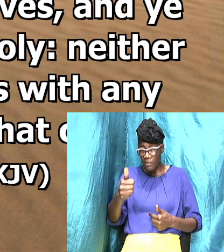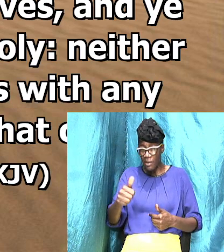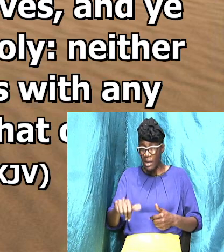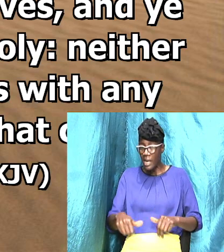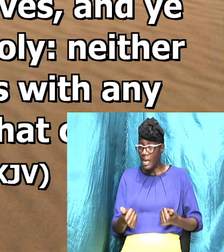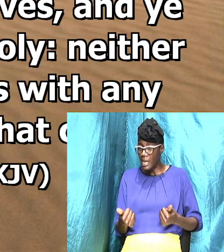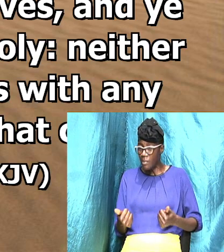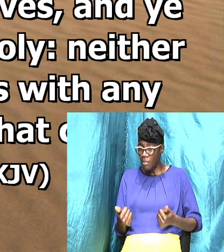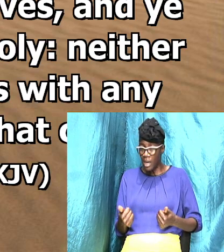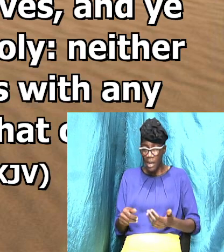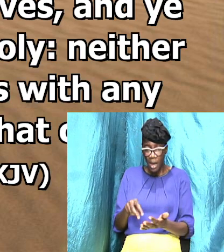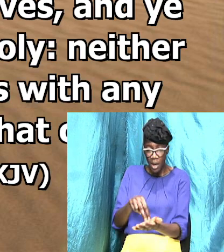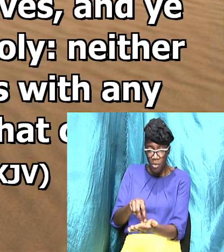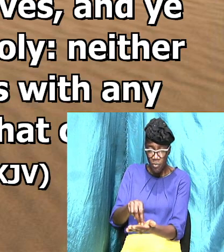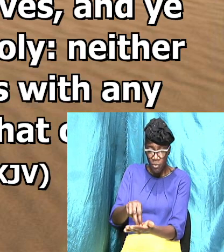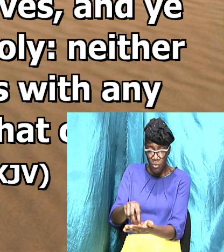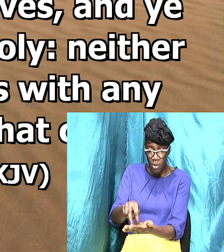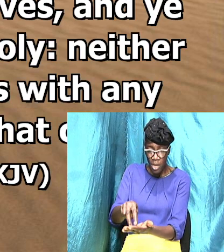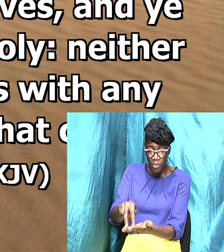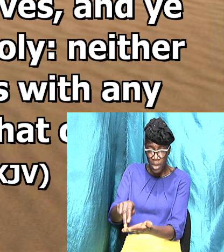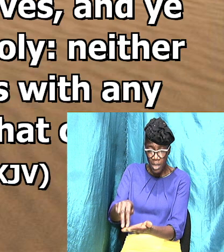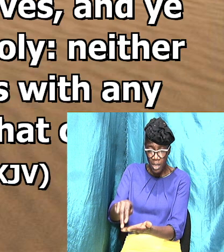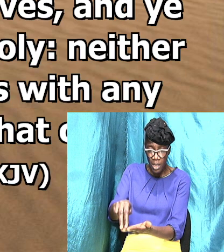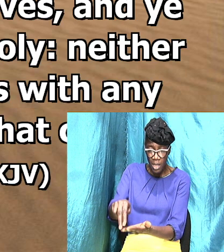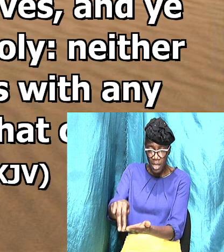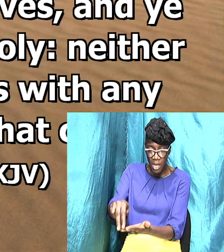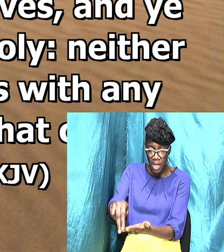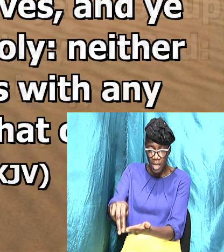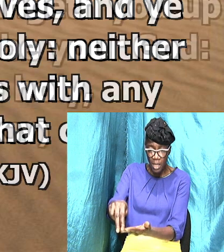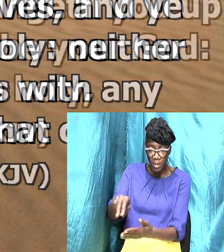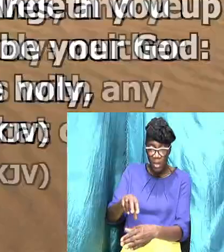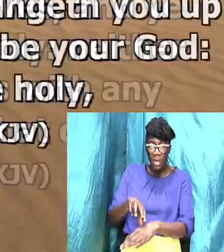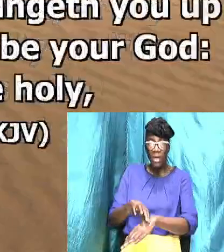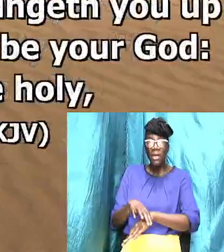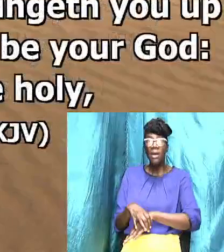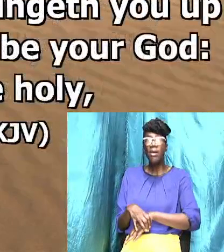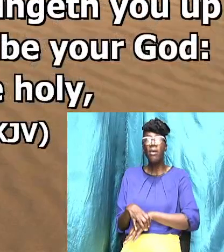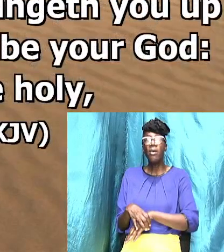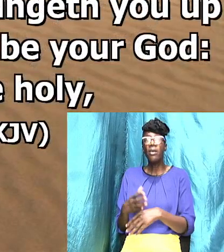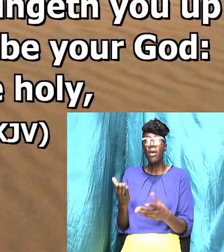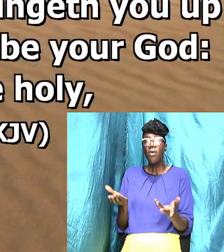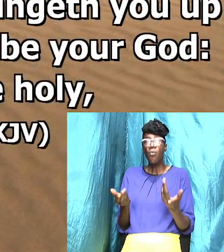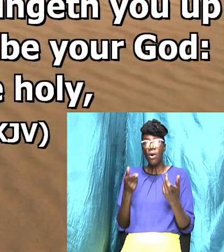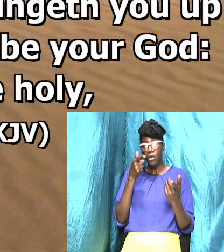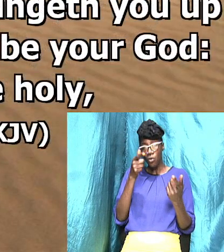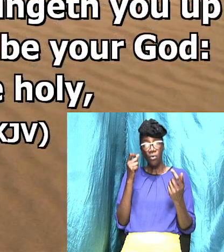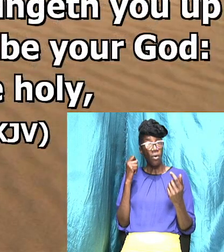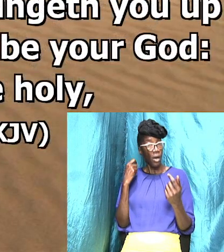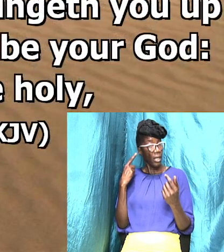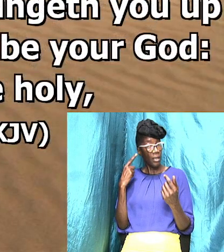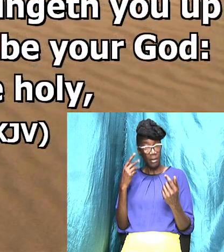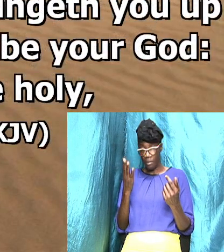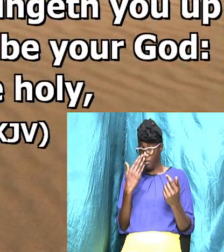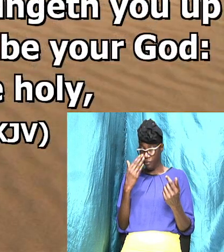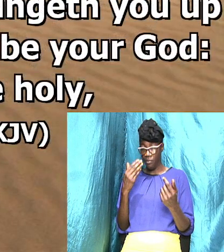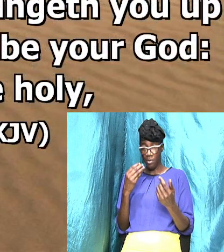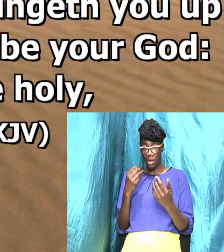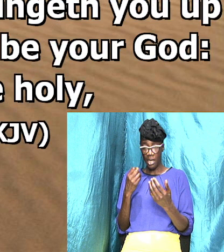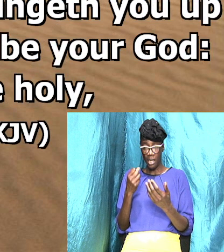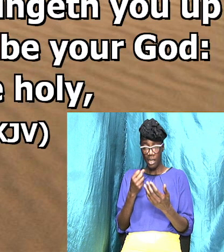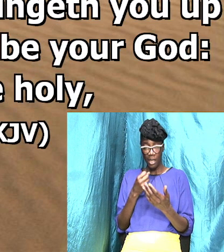of creeping things that creep upon the earth. I want us to understand that before the scripture, they